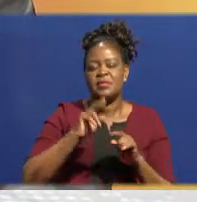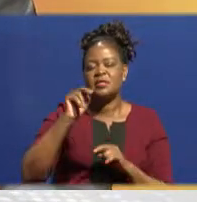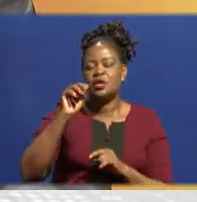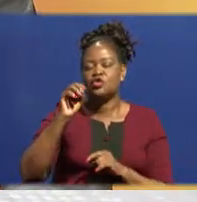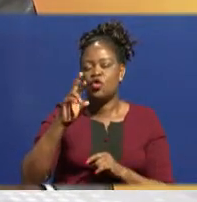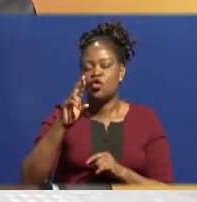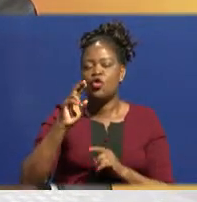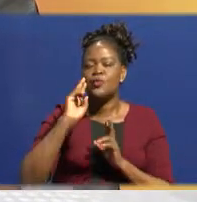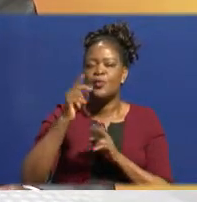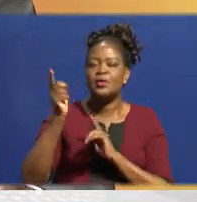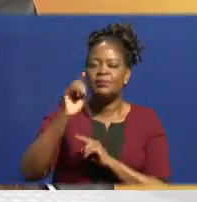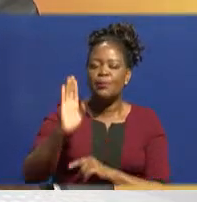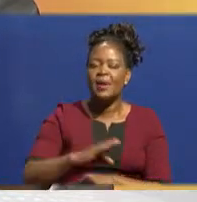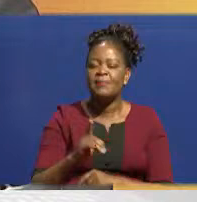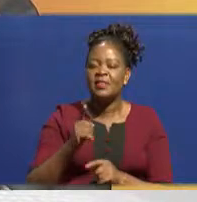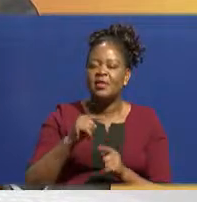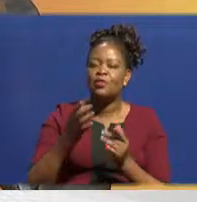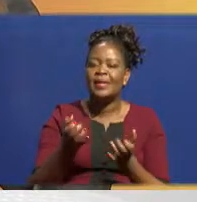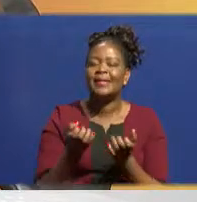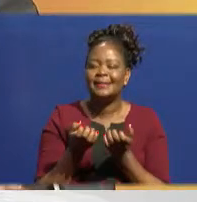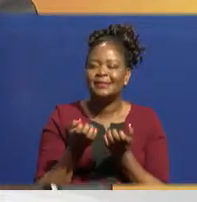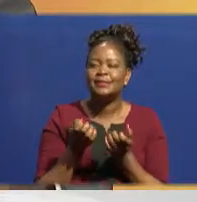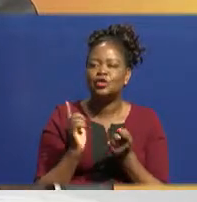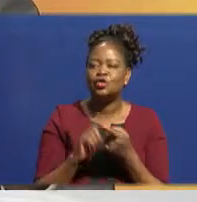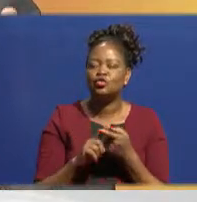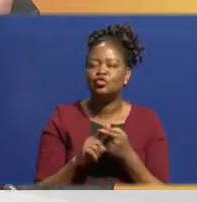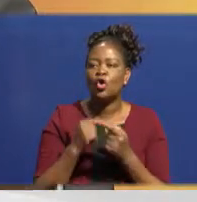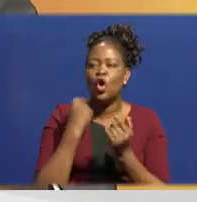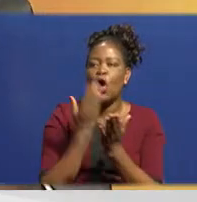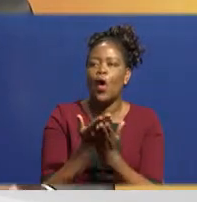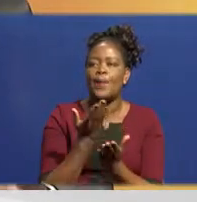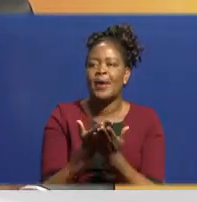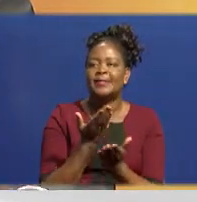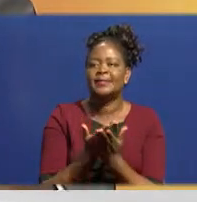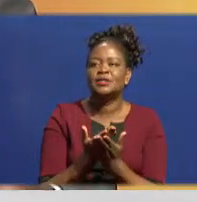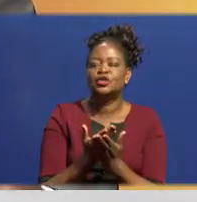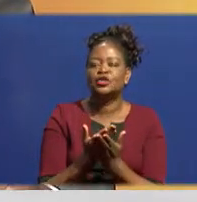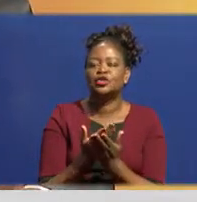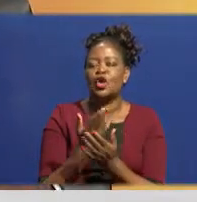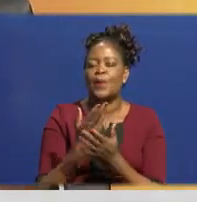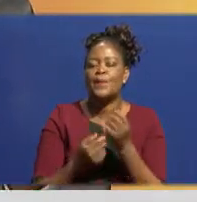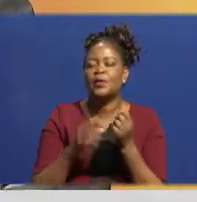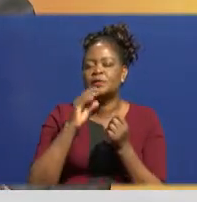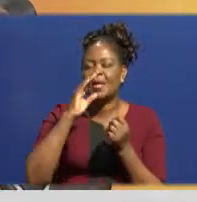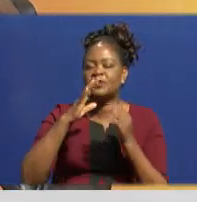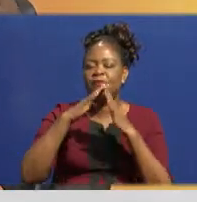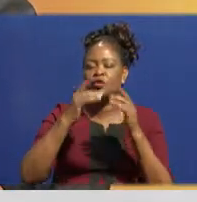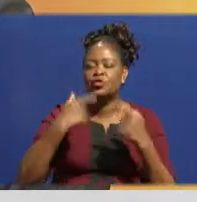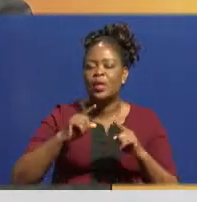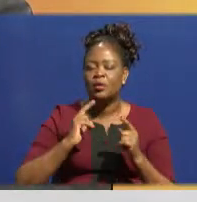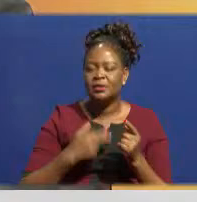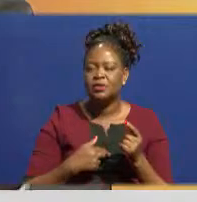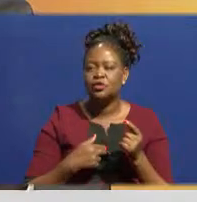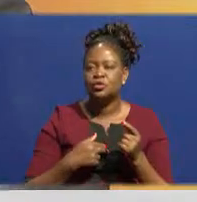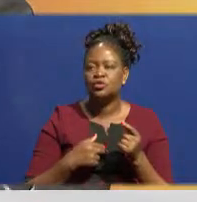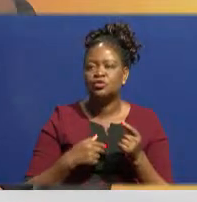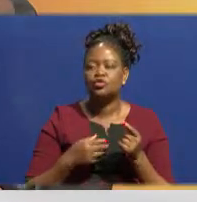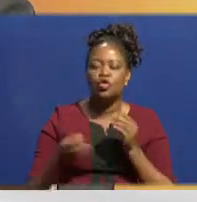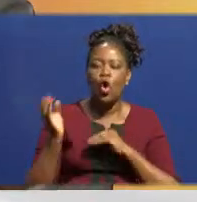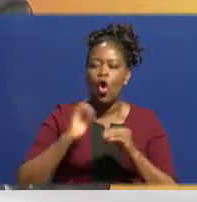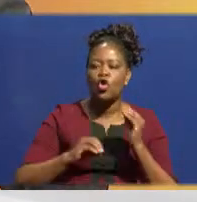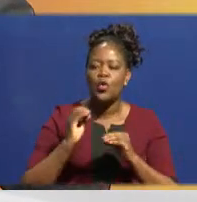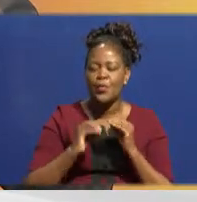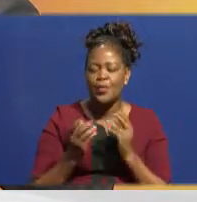the House, we need to petition, especially the speakers of the houses, to allow us to make our contribution